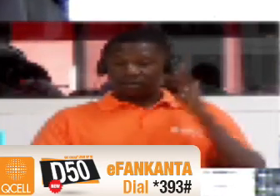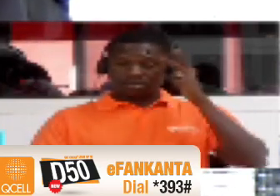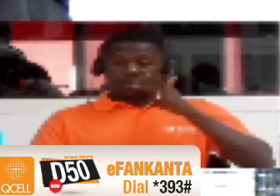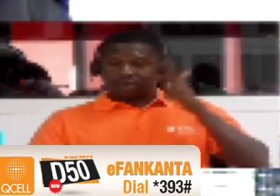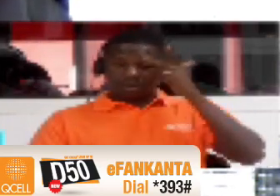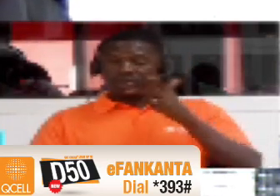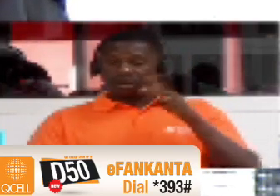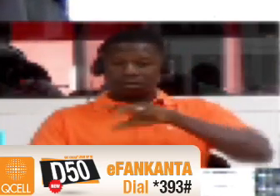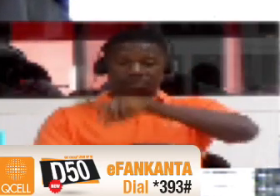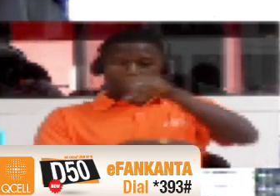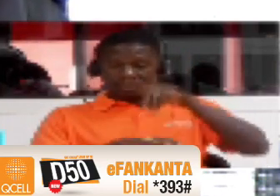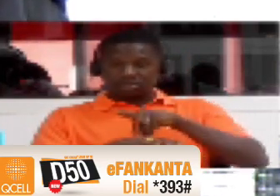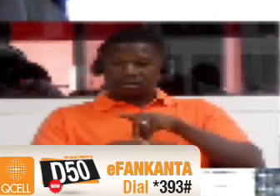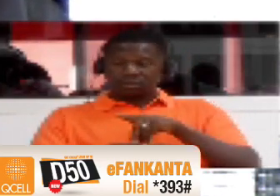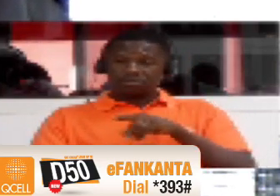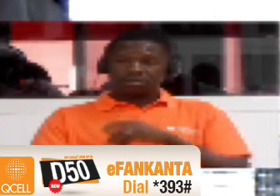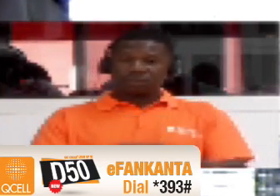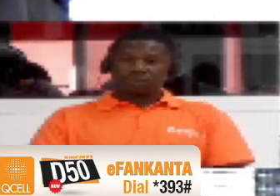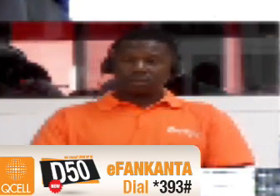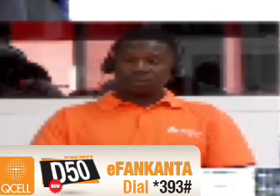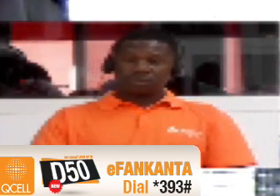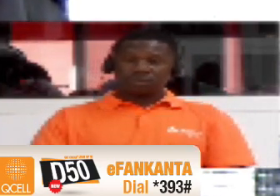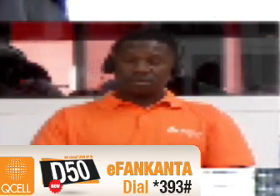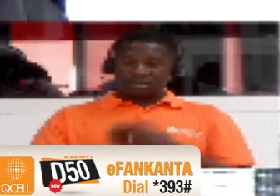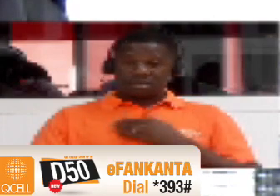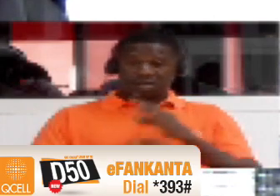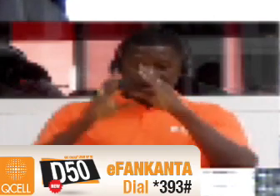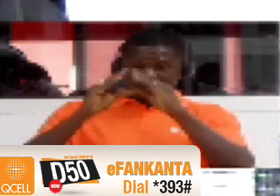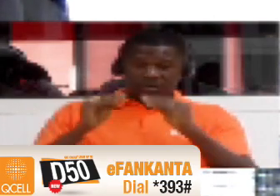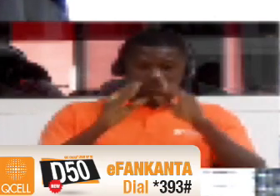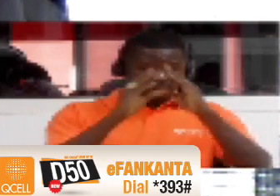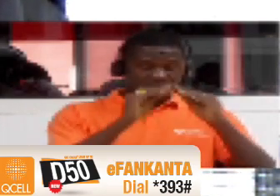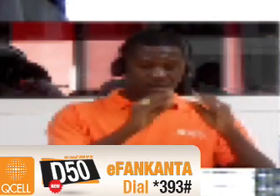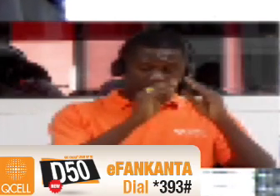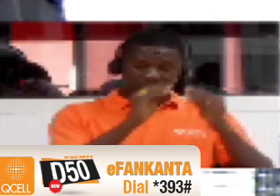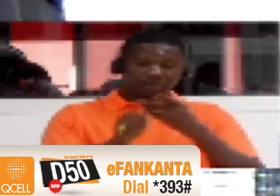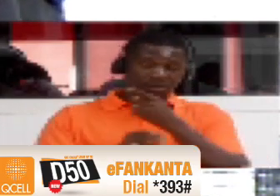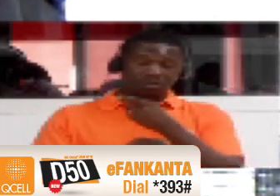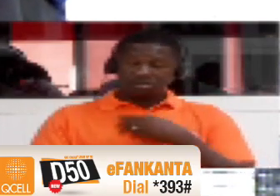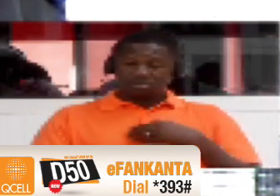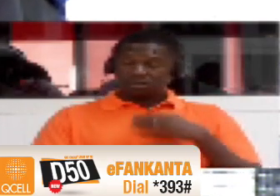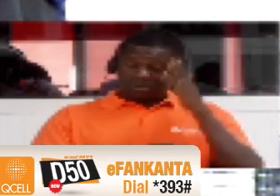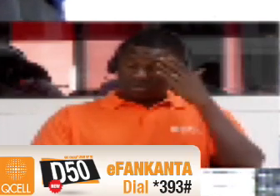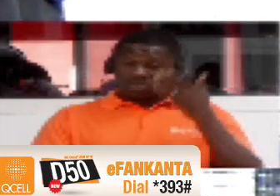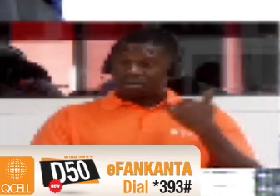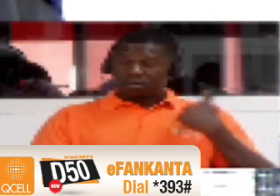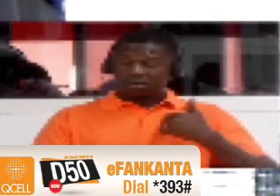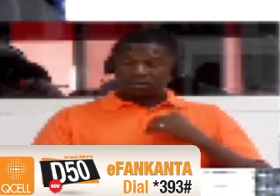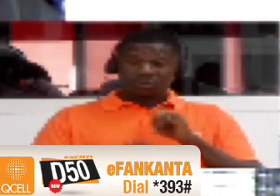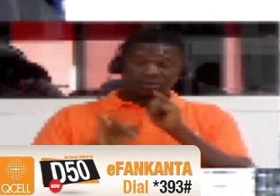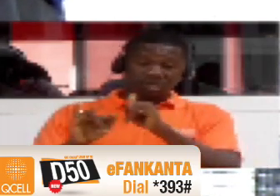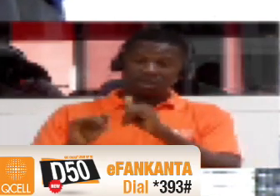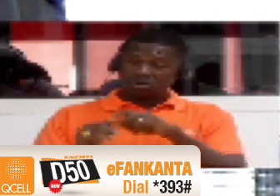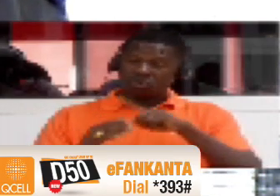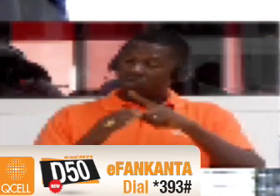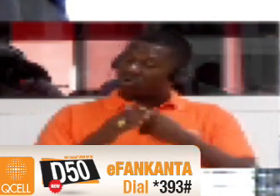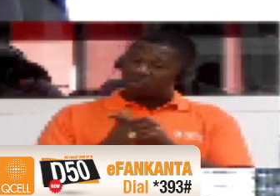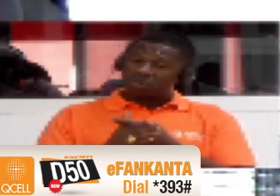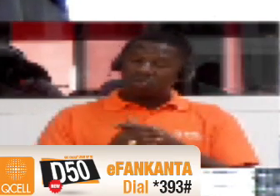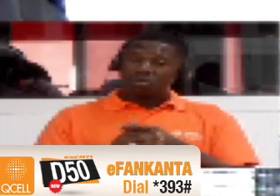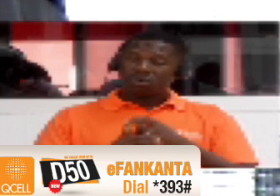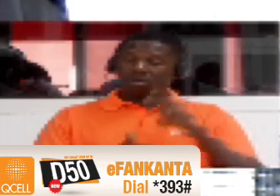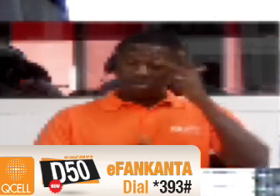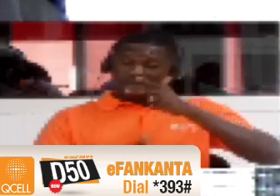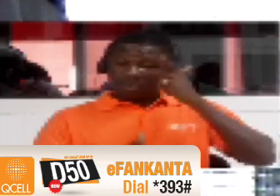Because there is a there was a bungol bije malom bungol nying. There were staring for Batiole Tamba. There was also a